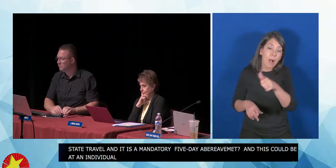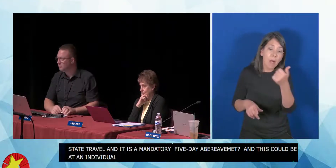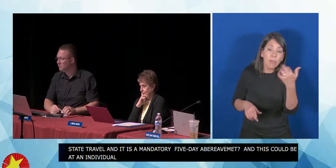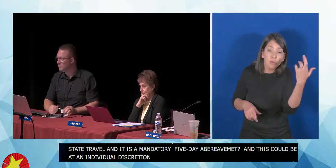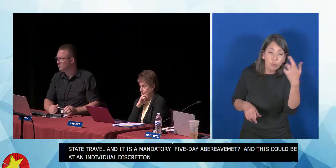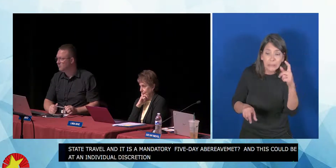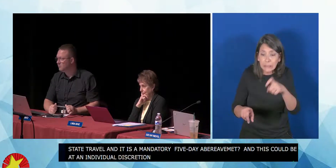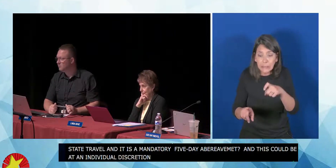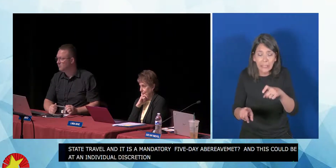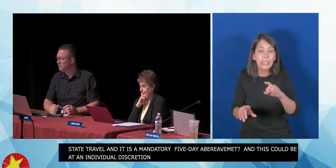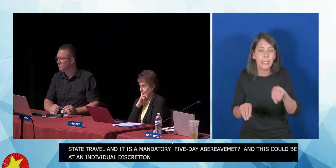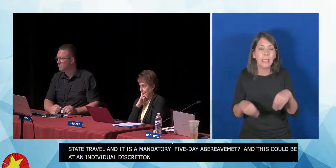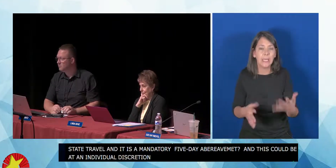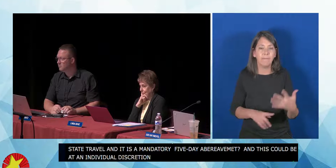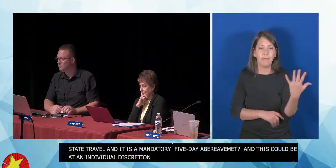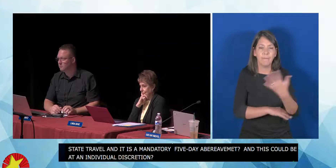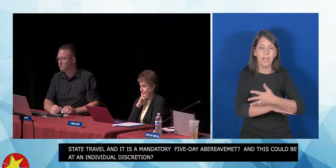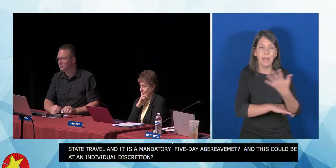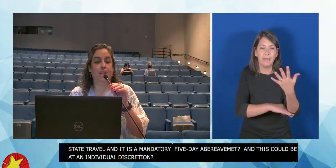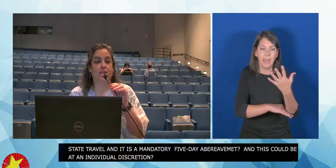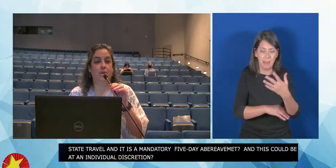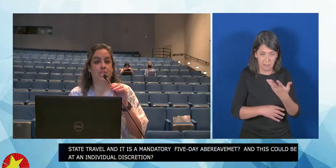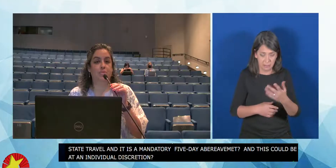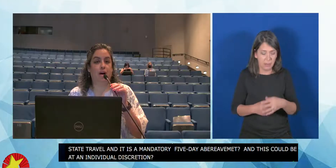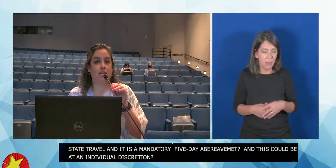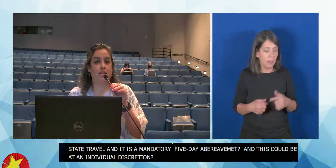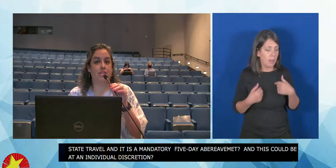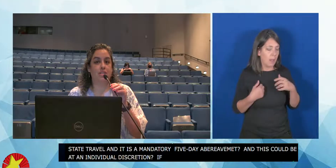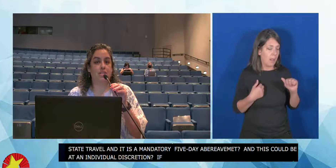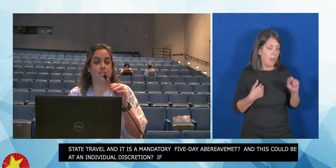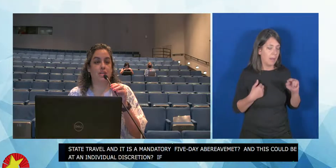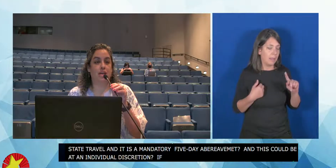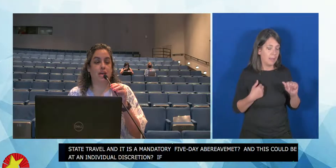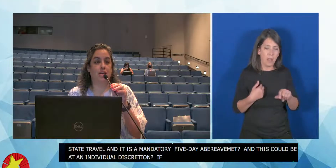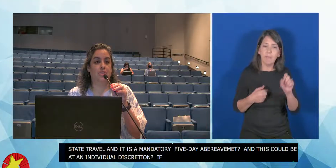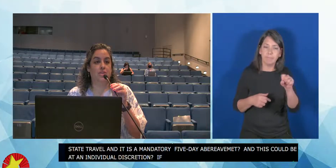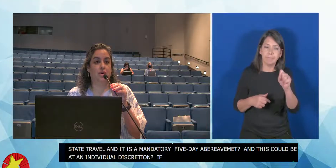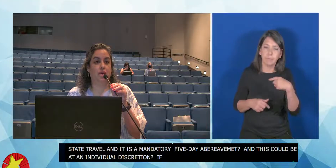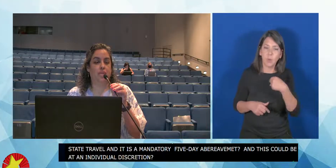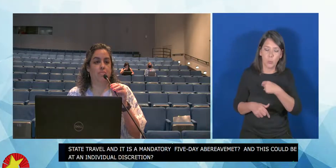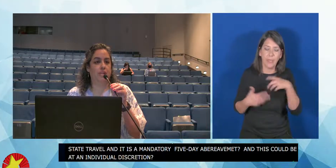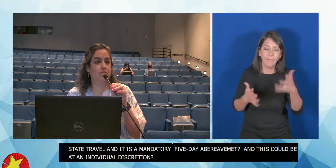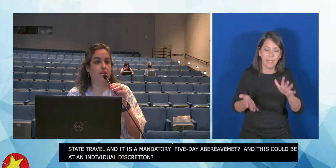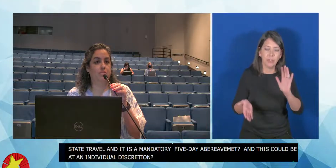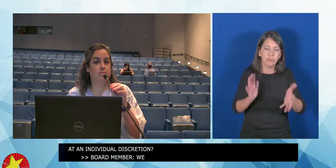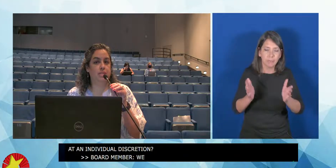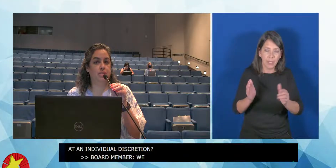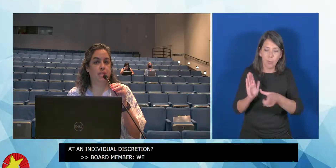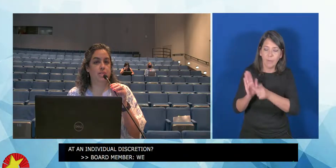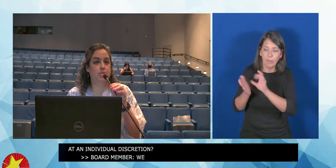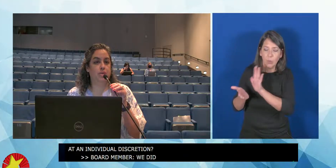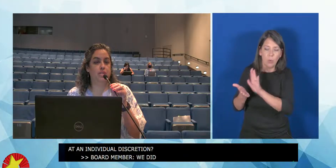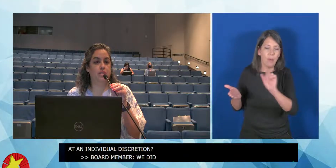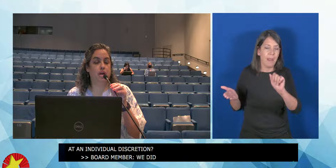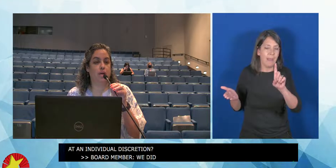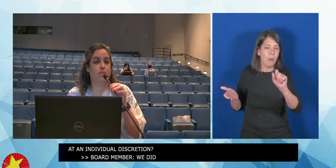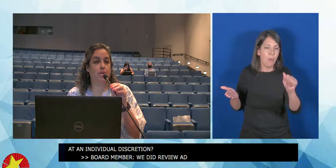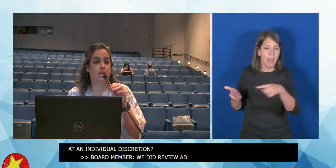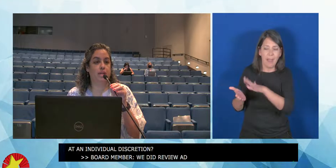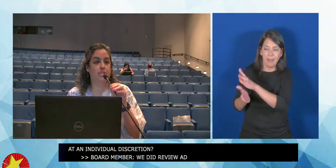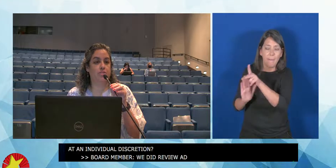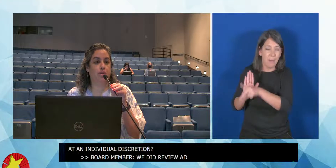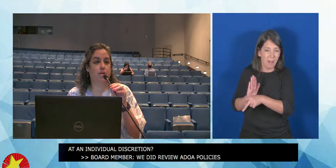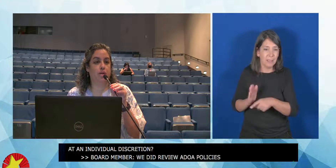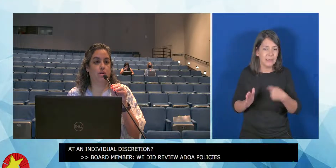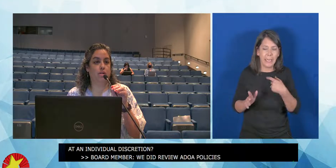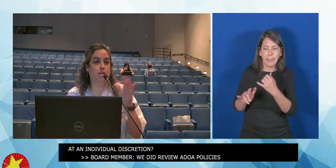example. Yes, we did review ADOA's policies. And so I believe ours mimics theirs, where it's 3